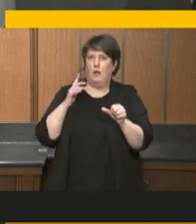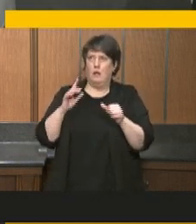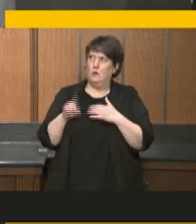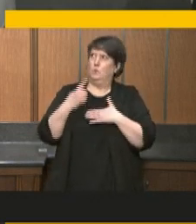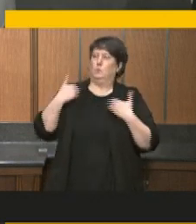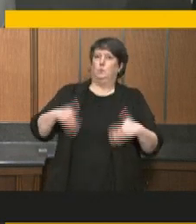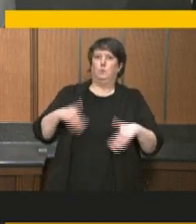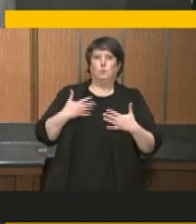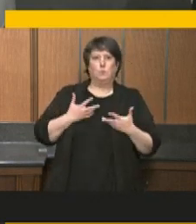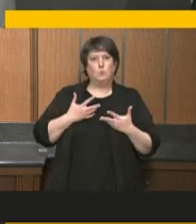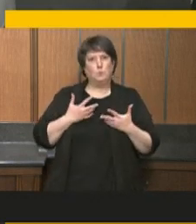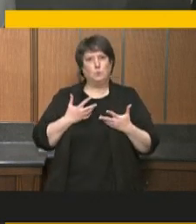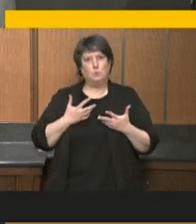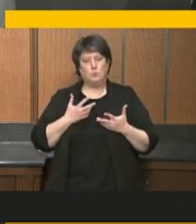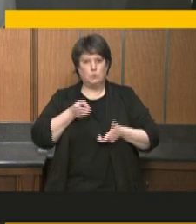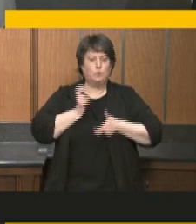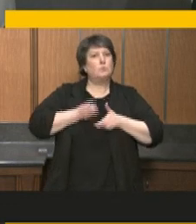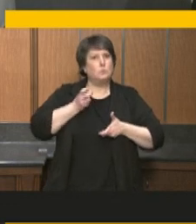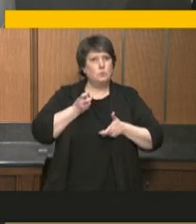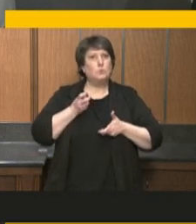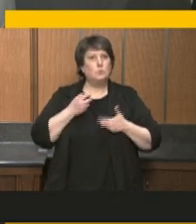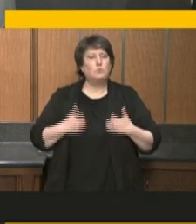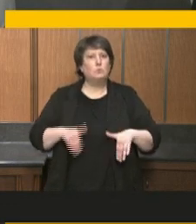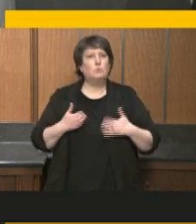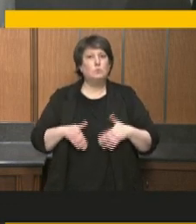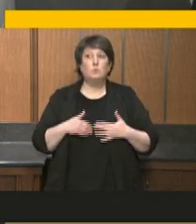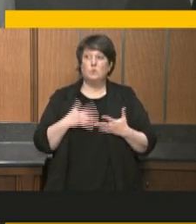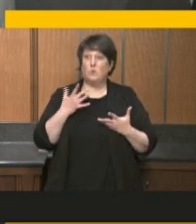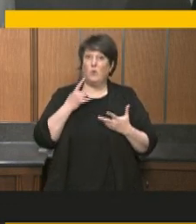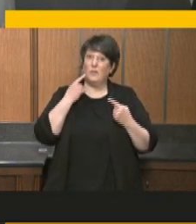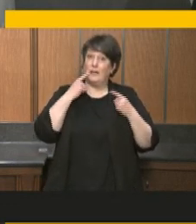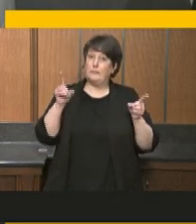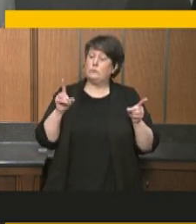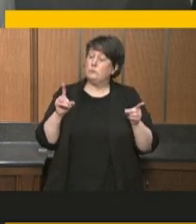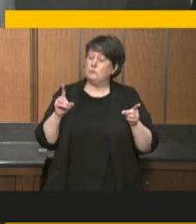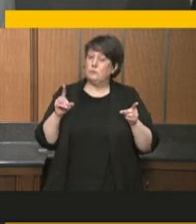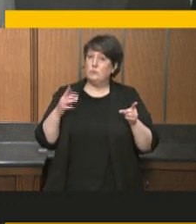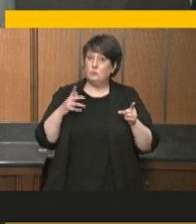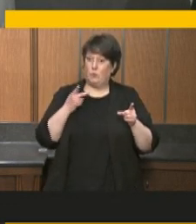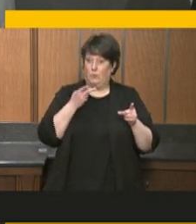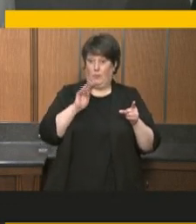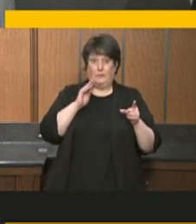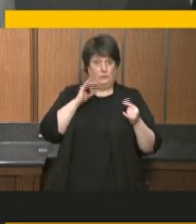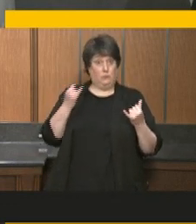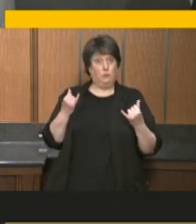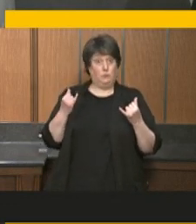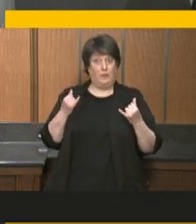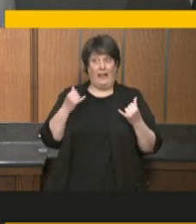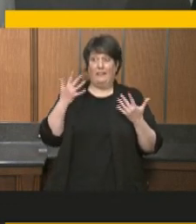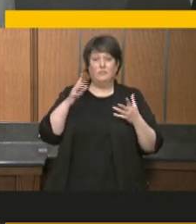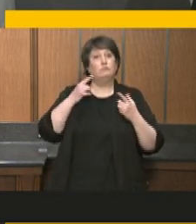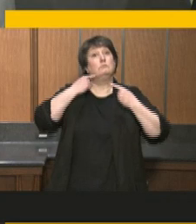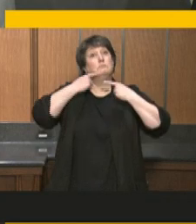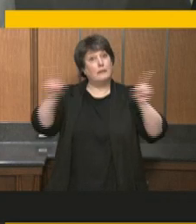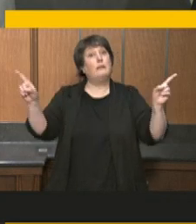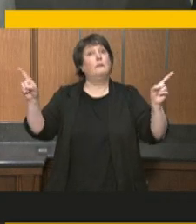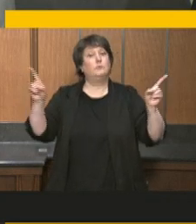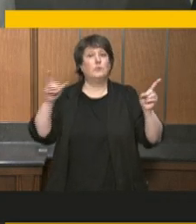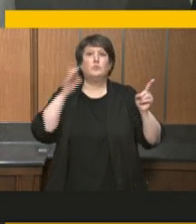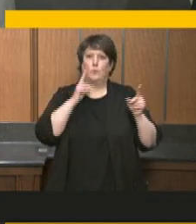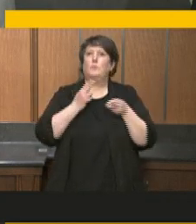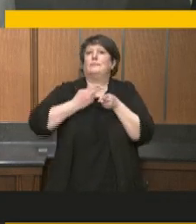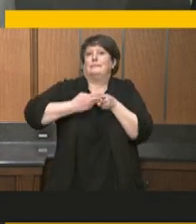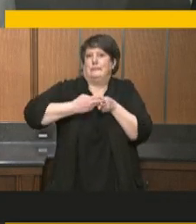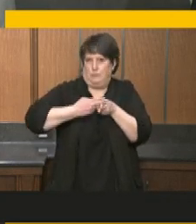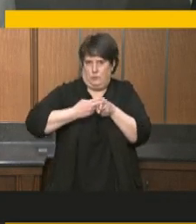times. And so while I think the announcement is quite clearly focused, as the Prime Minister announced earlier today, that we have agreed to temporarily restrict